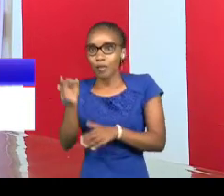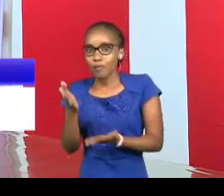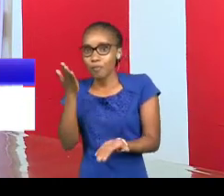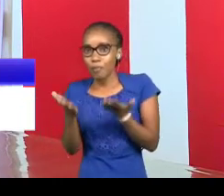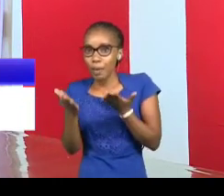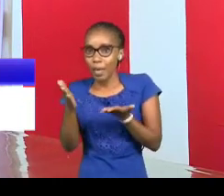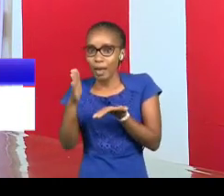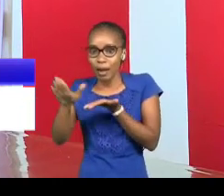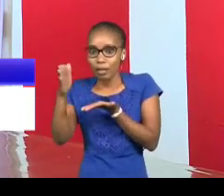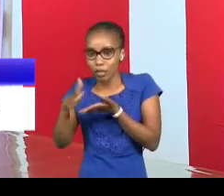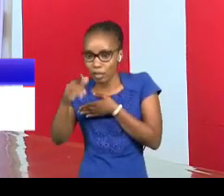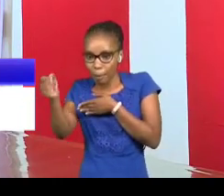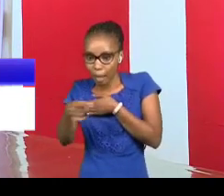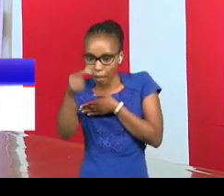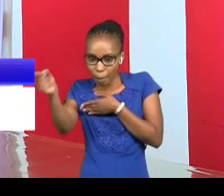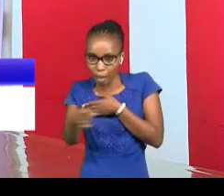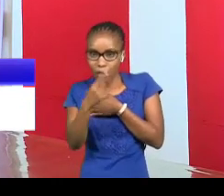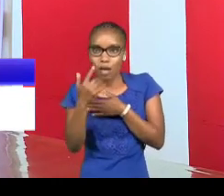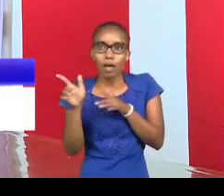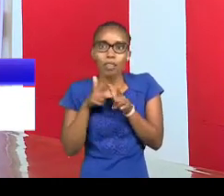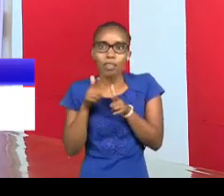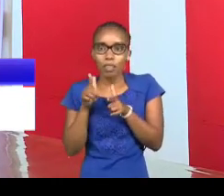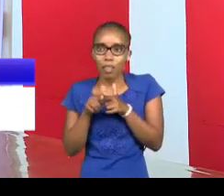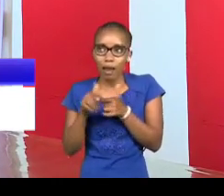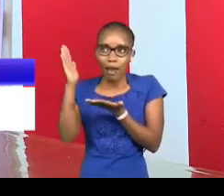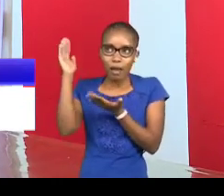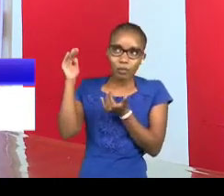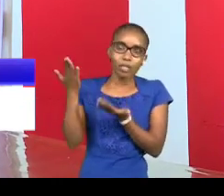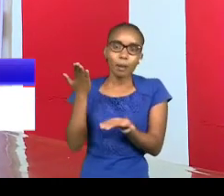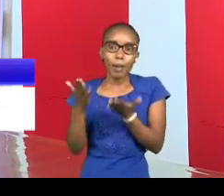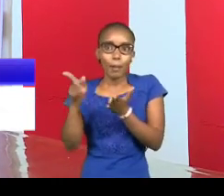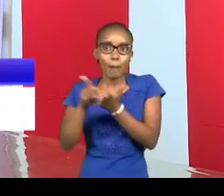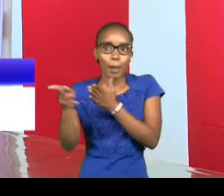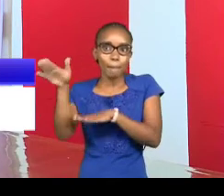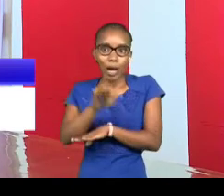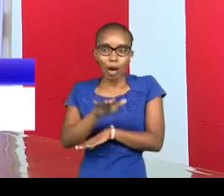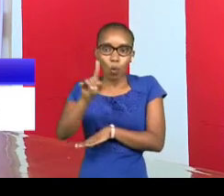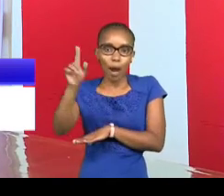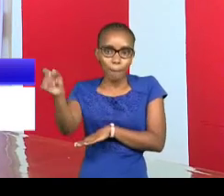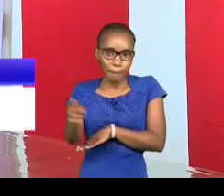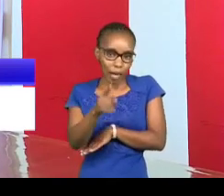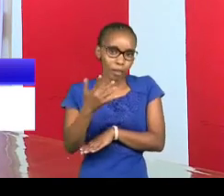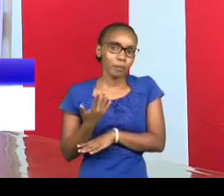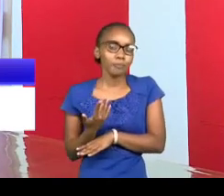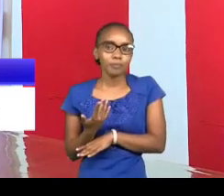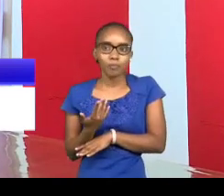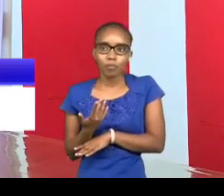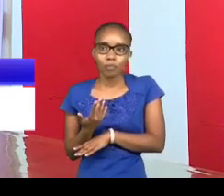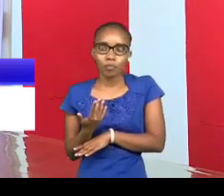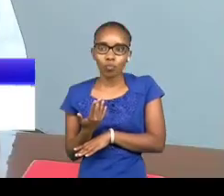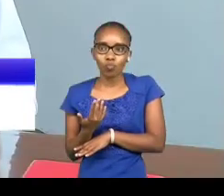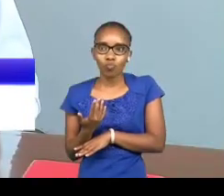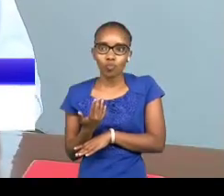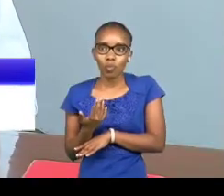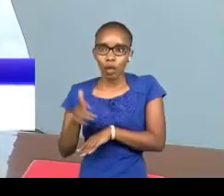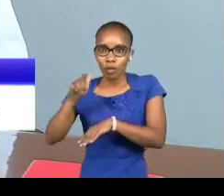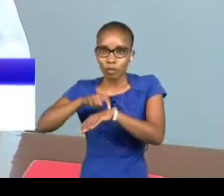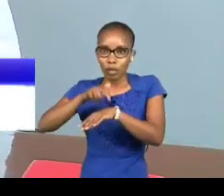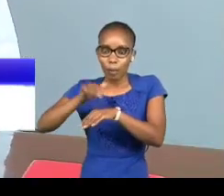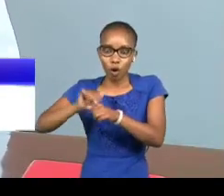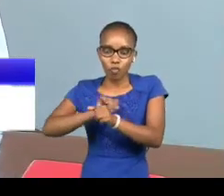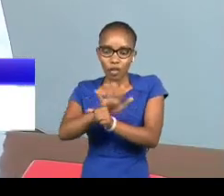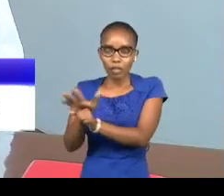happening within a month, then you should expect that the deposit should be refunded within a month. Yes. During these COVID-19 times,